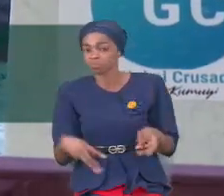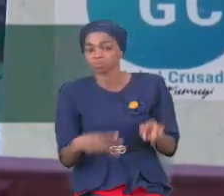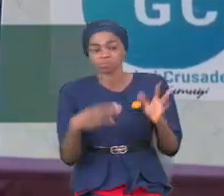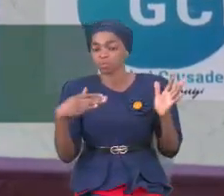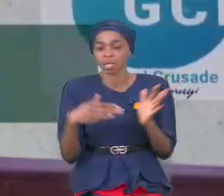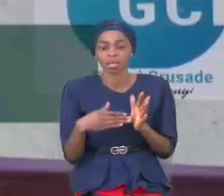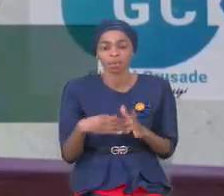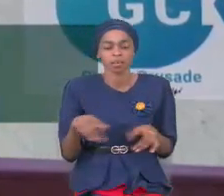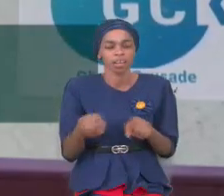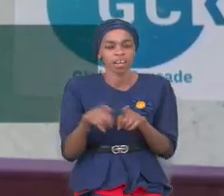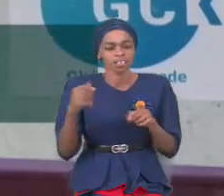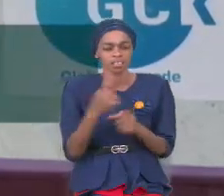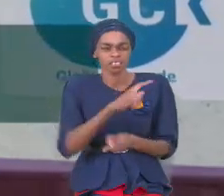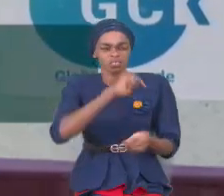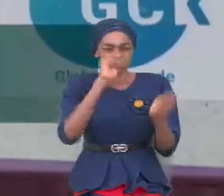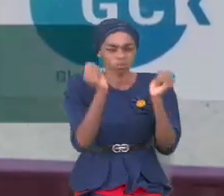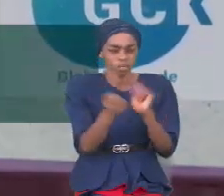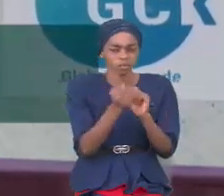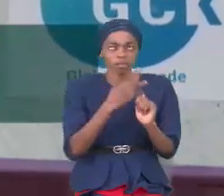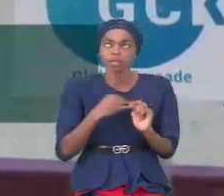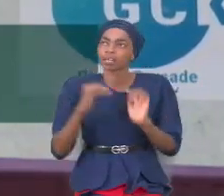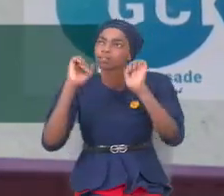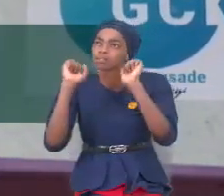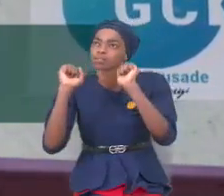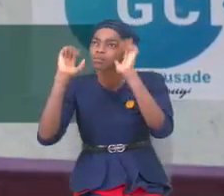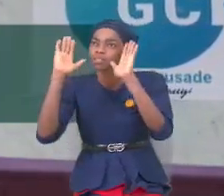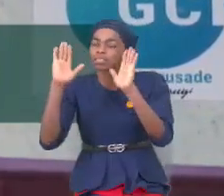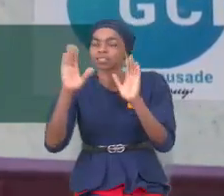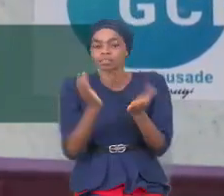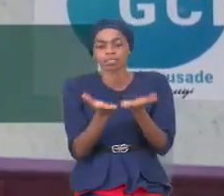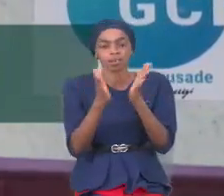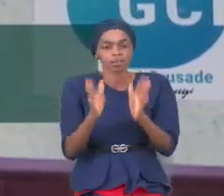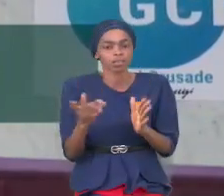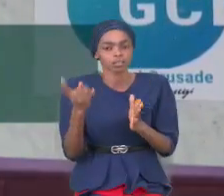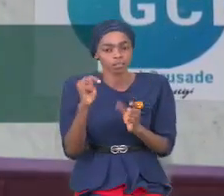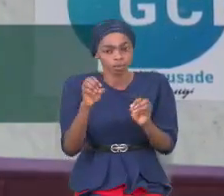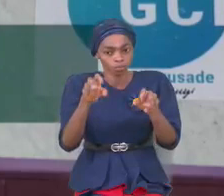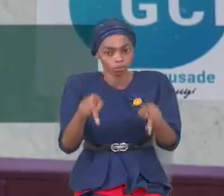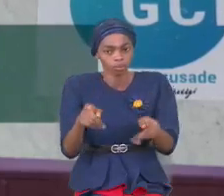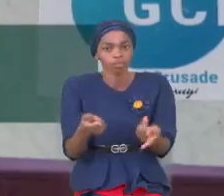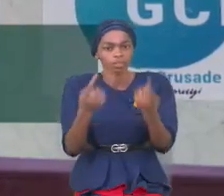anymore. As a transformed and submissive servant, the chance now came, a